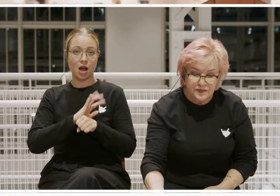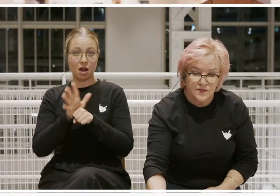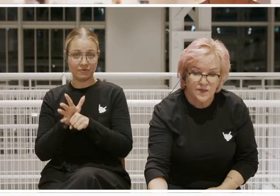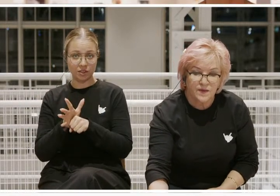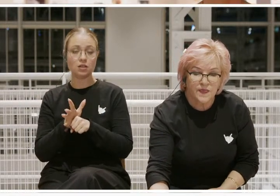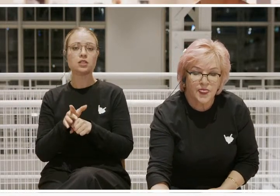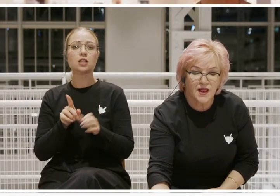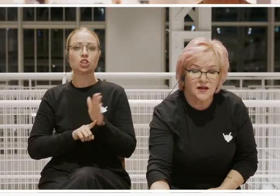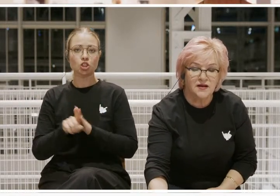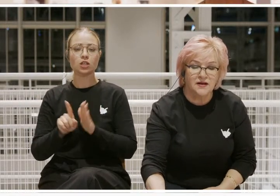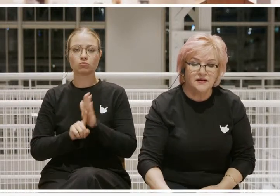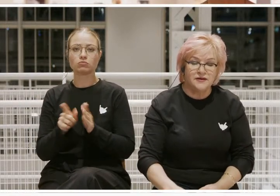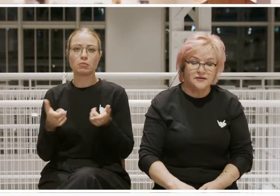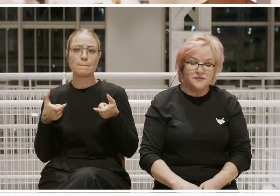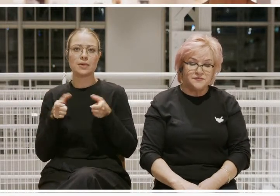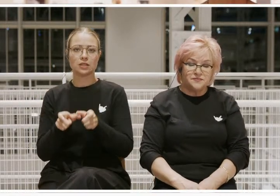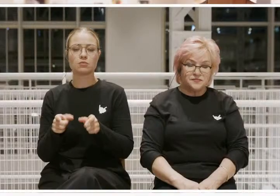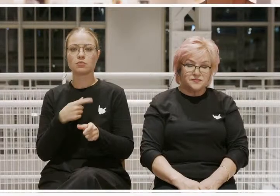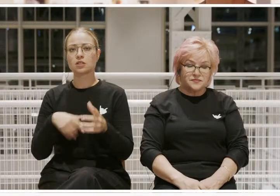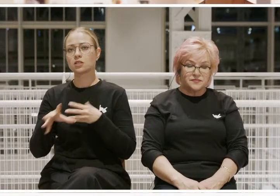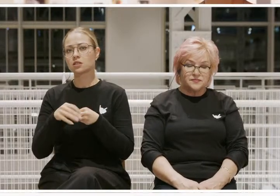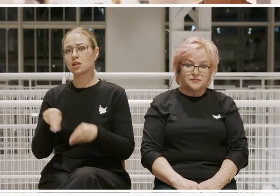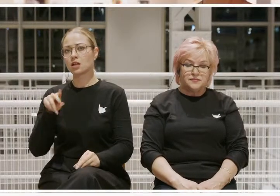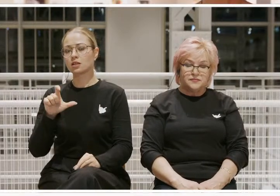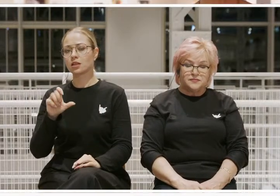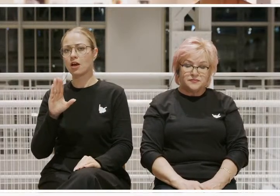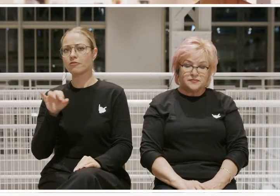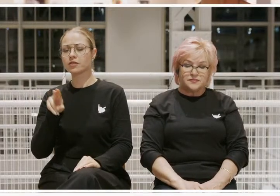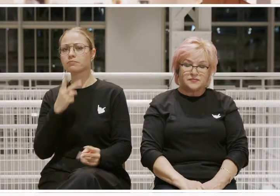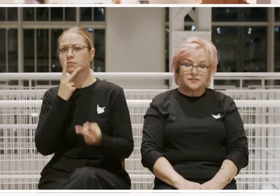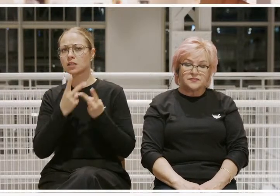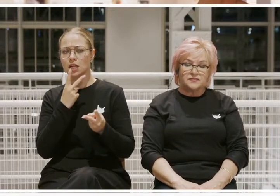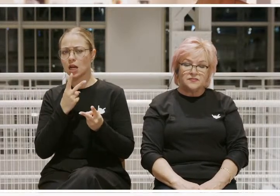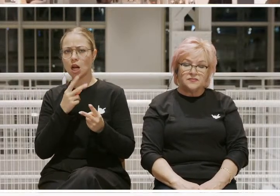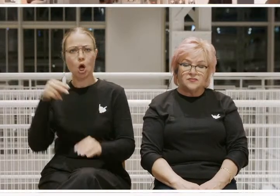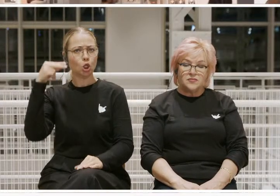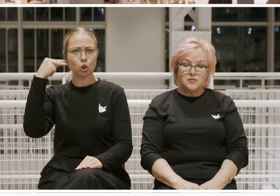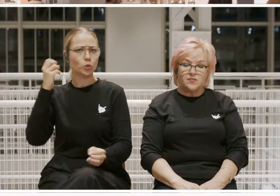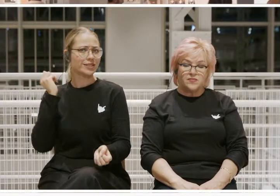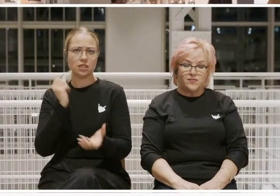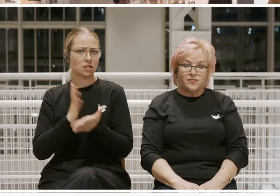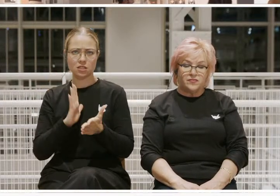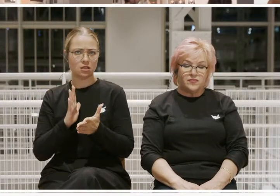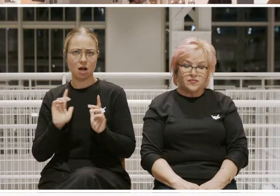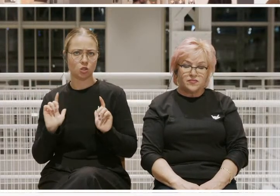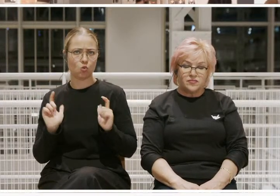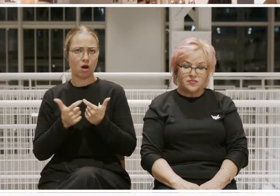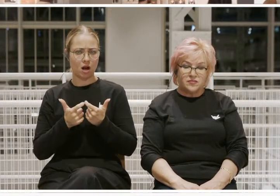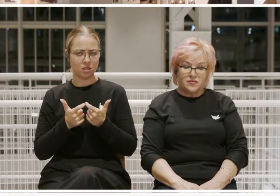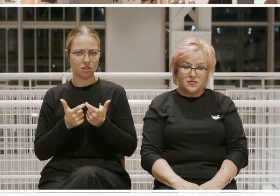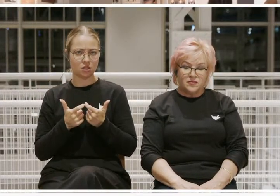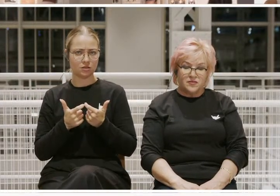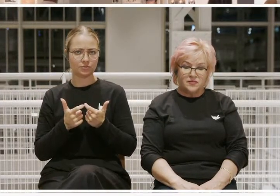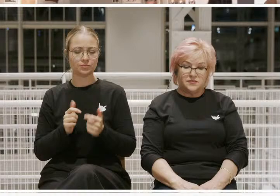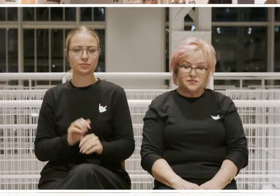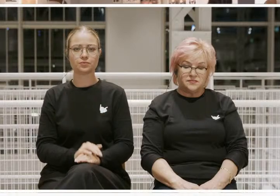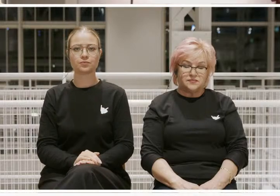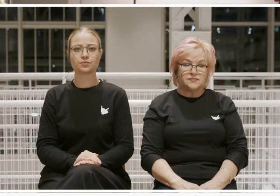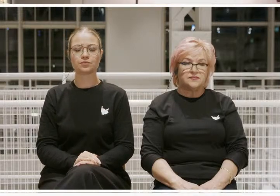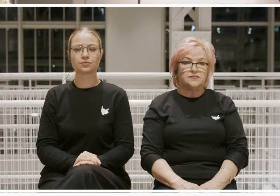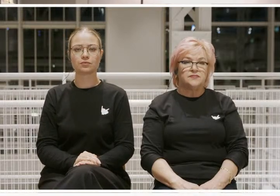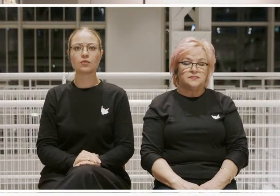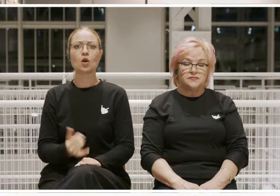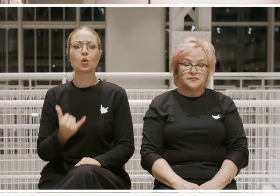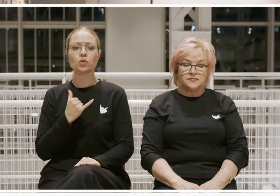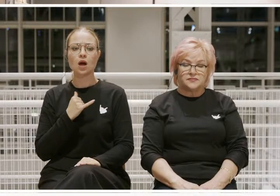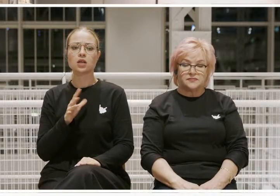in Singapore. Turkey was not yet in lockdown, nor was Delhi where Amarkanda lives. So we went through this period of not knowing if